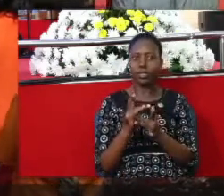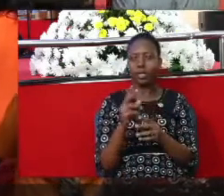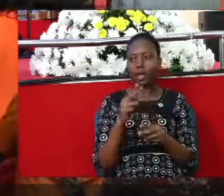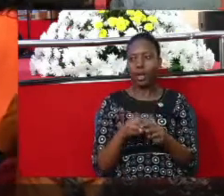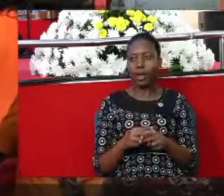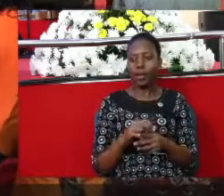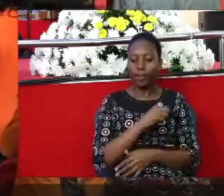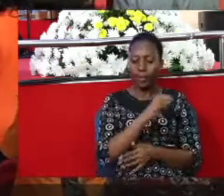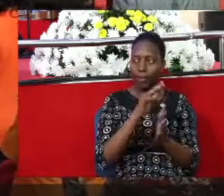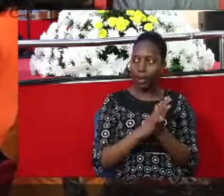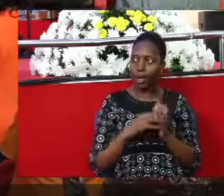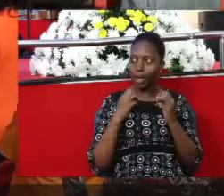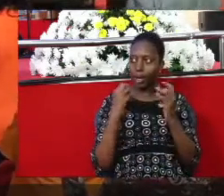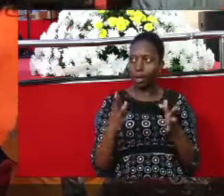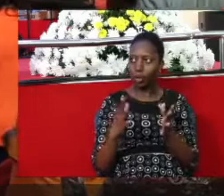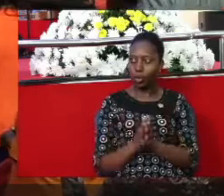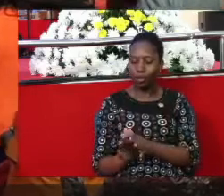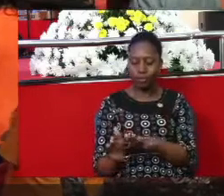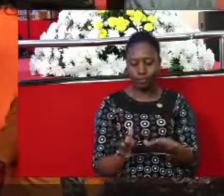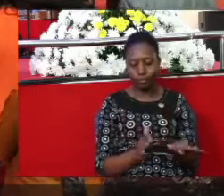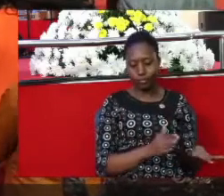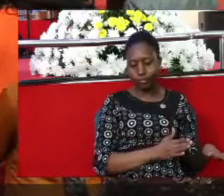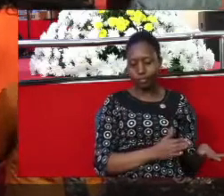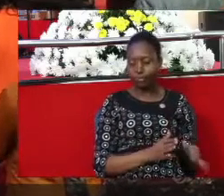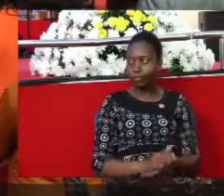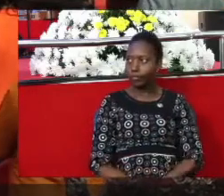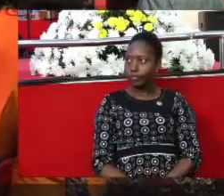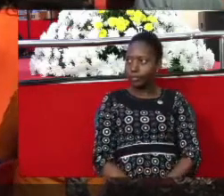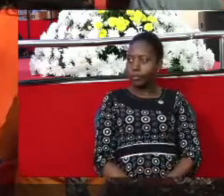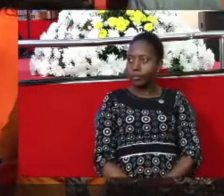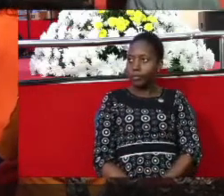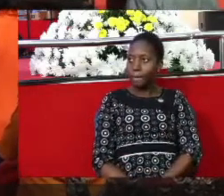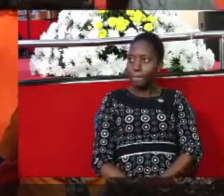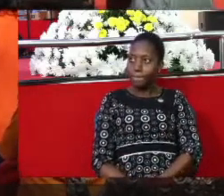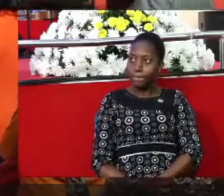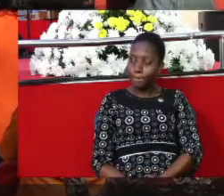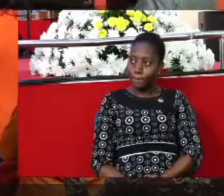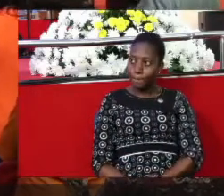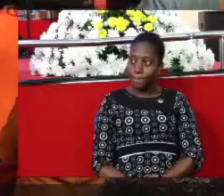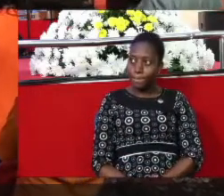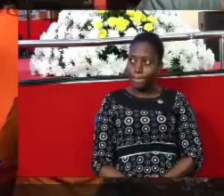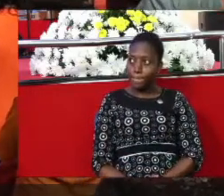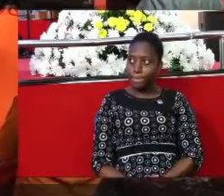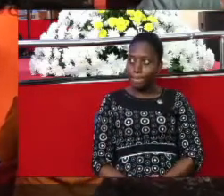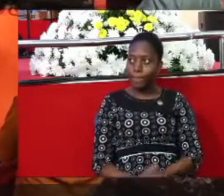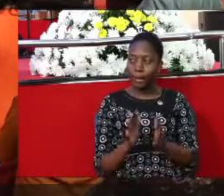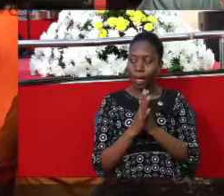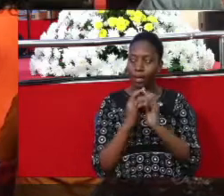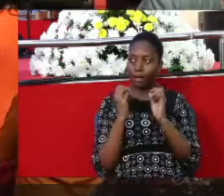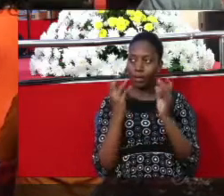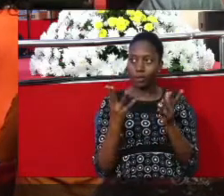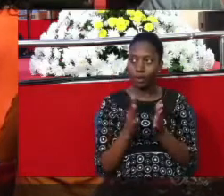Hallelujah. 2 Corinthians 9 and 10. We have three more and then we'll be done. Hallelujah.